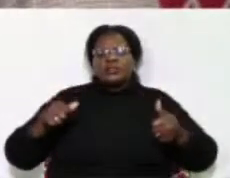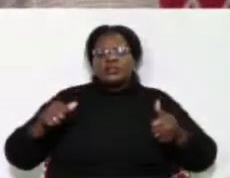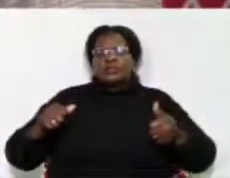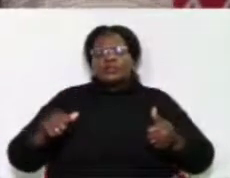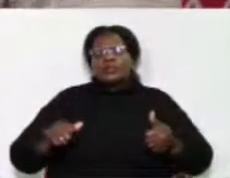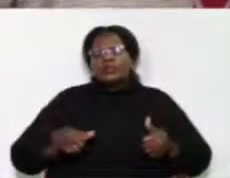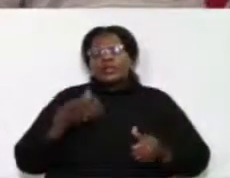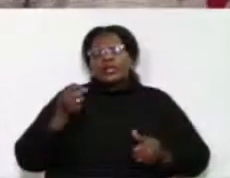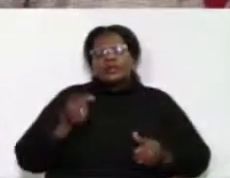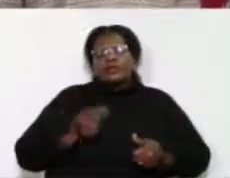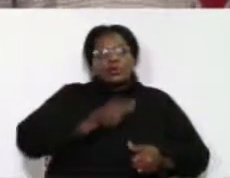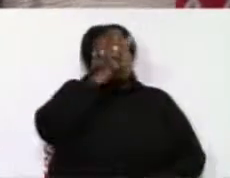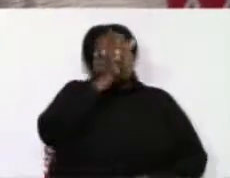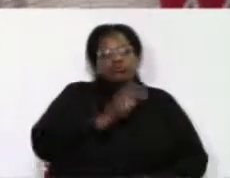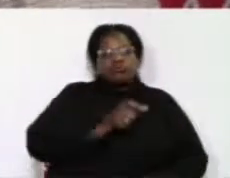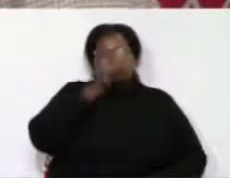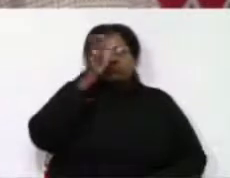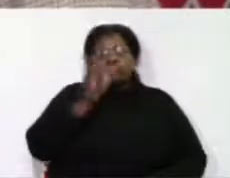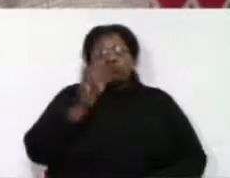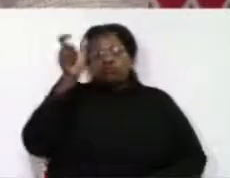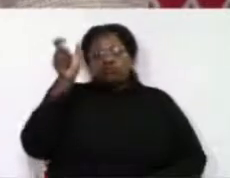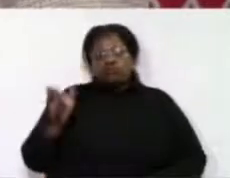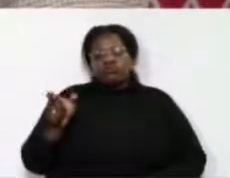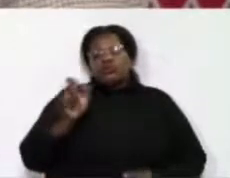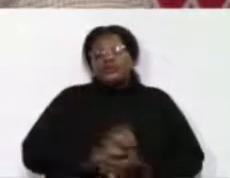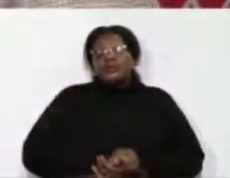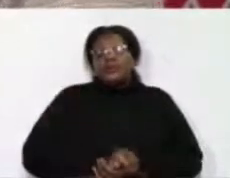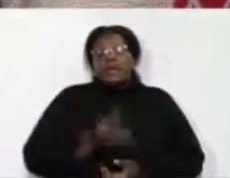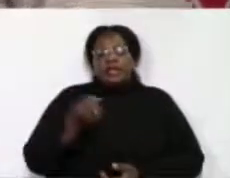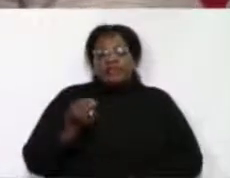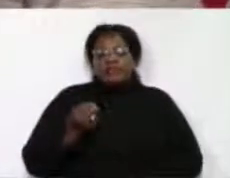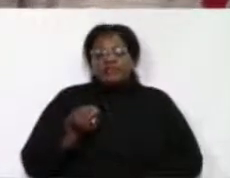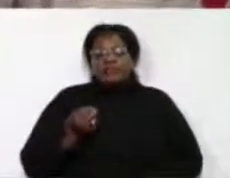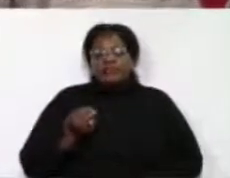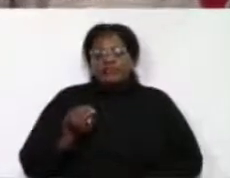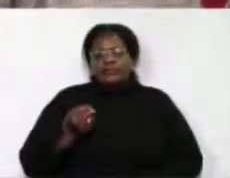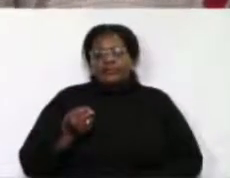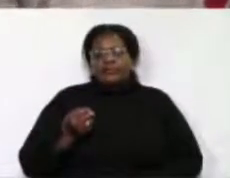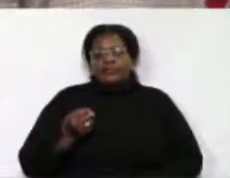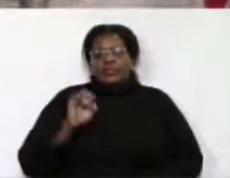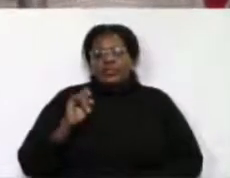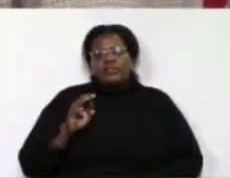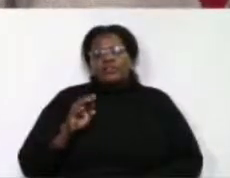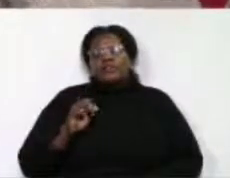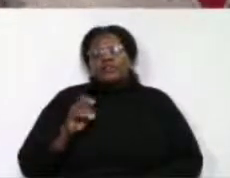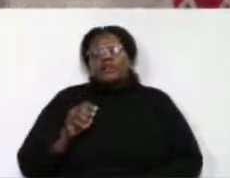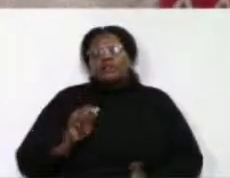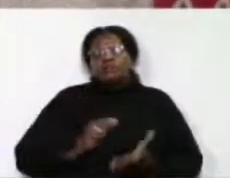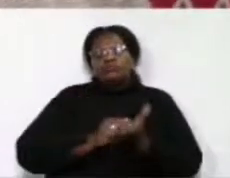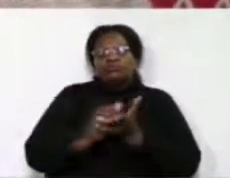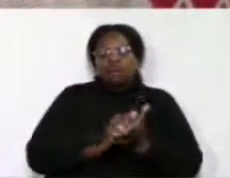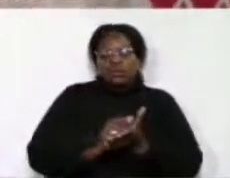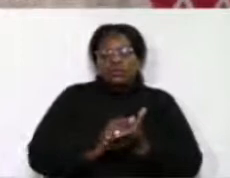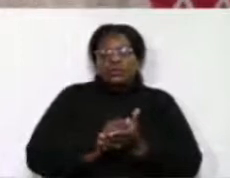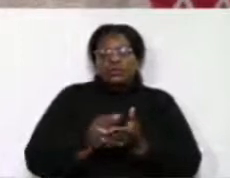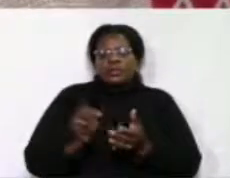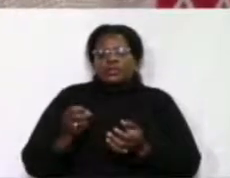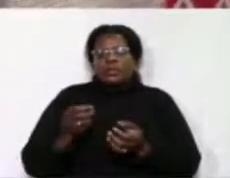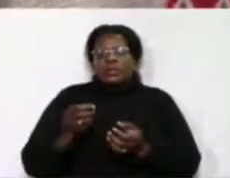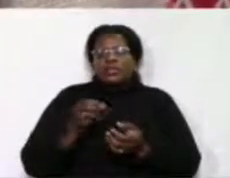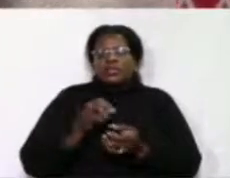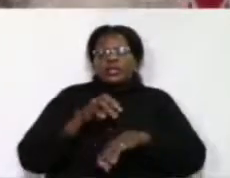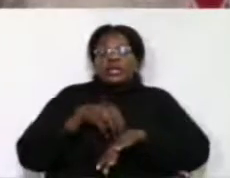tube. Now I apologize I chose this, but I could do this very quickly. If it's soap, I have no idea how to make soap. And if it's cake, I'll